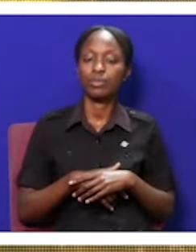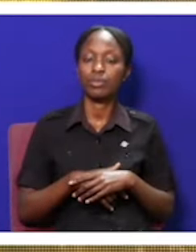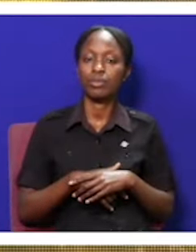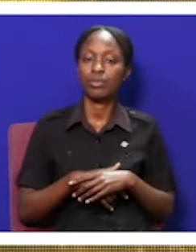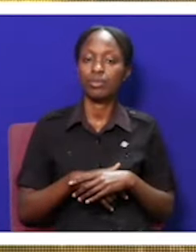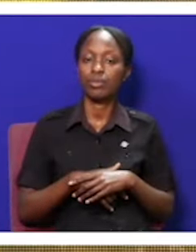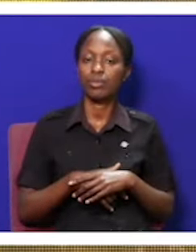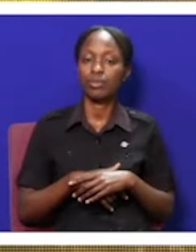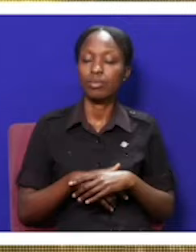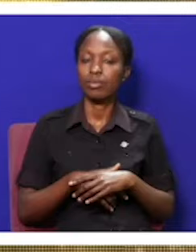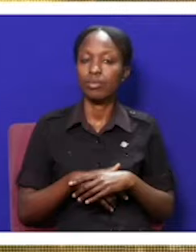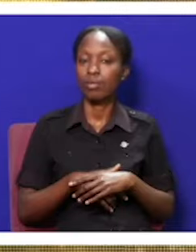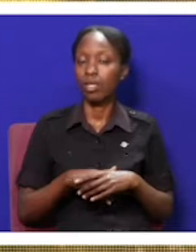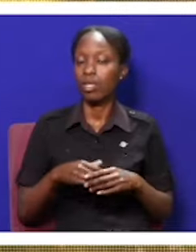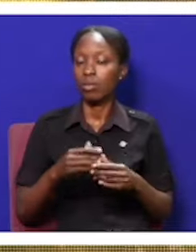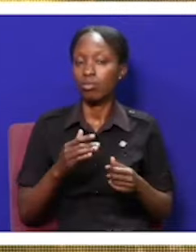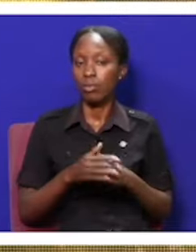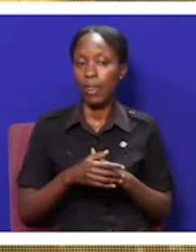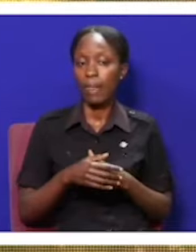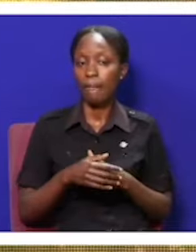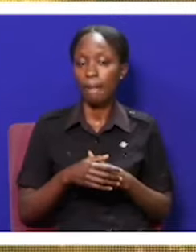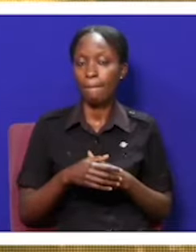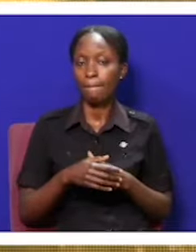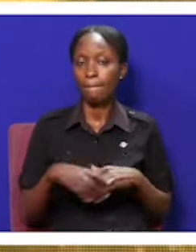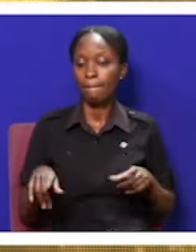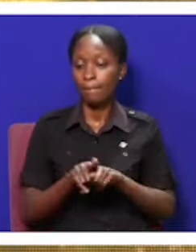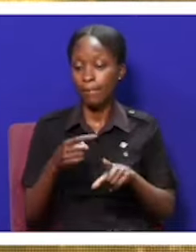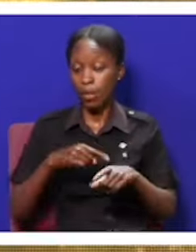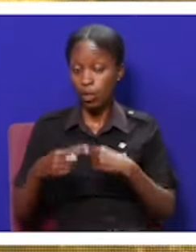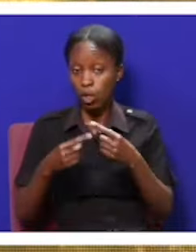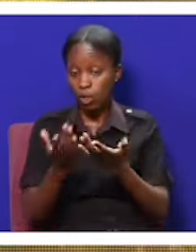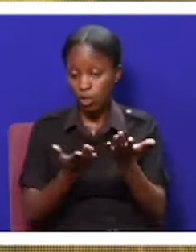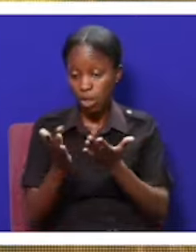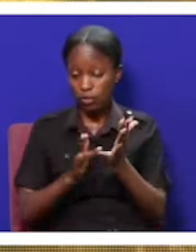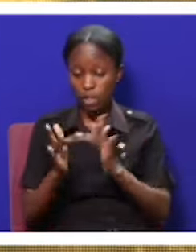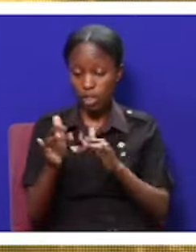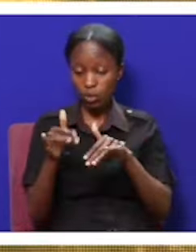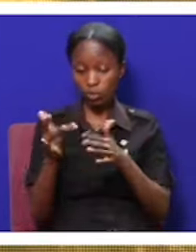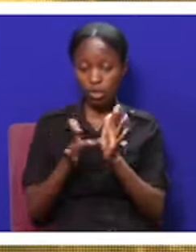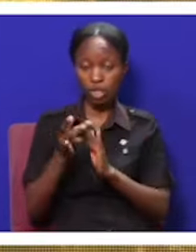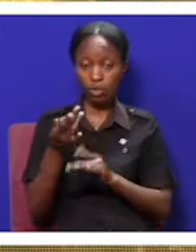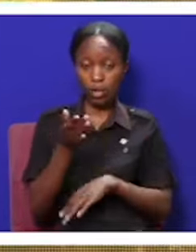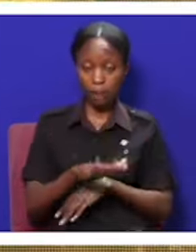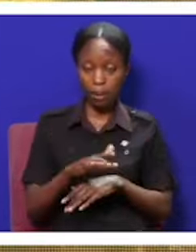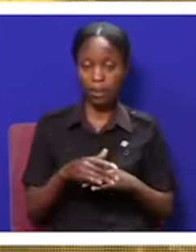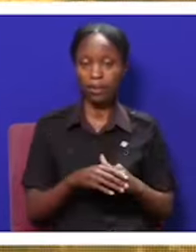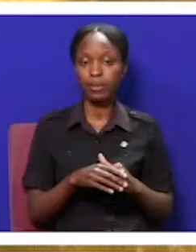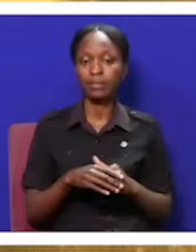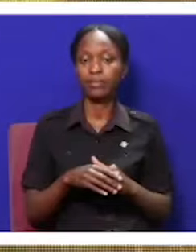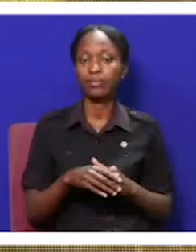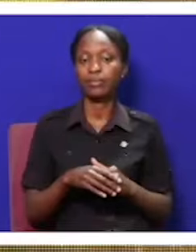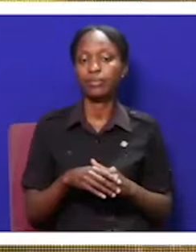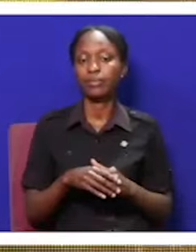comes back, but even for your own health as we serve Jesus and wait for his coming. So then,